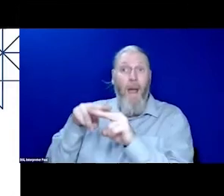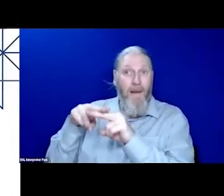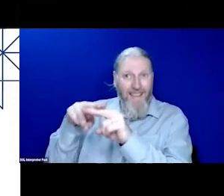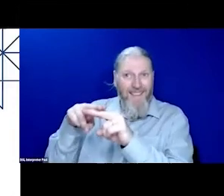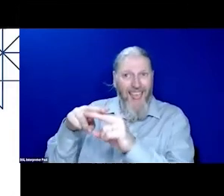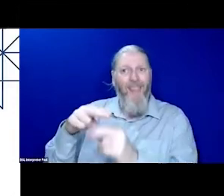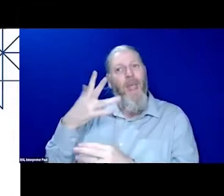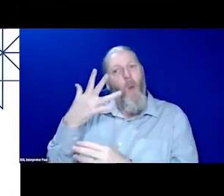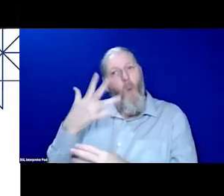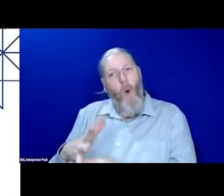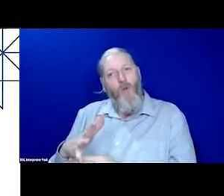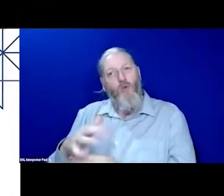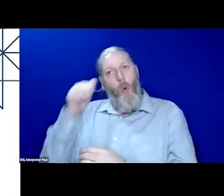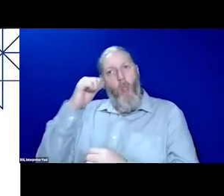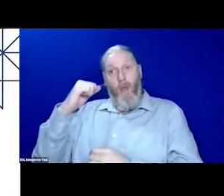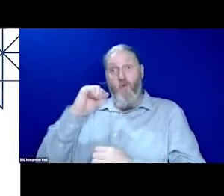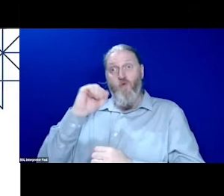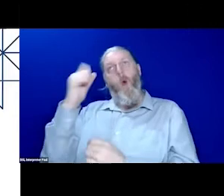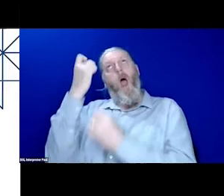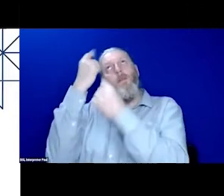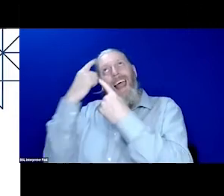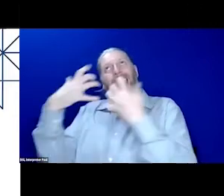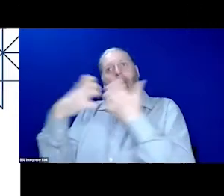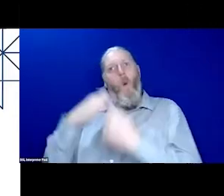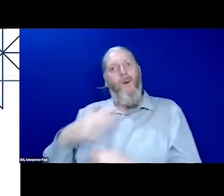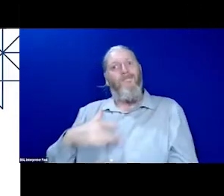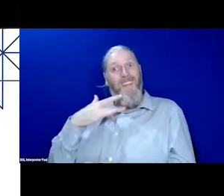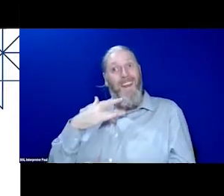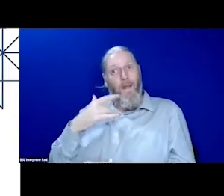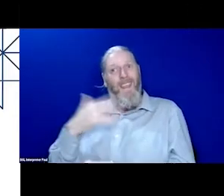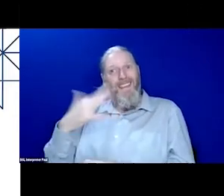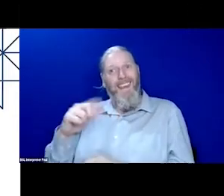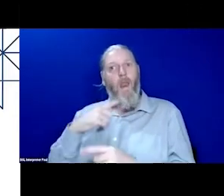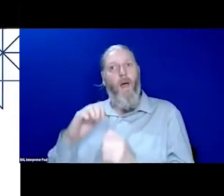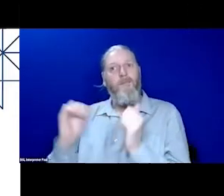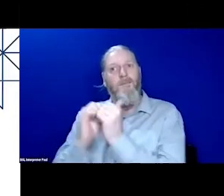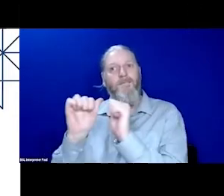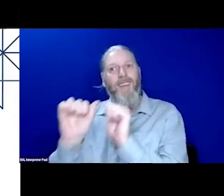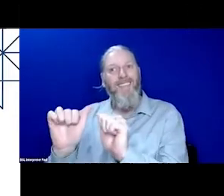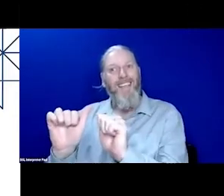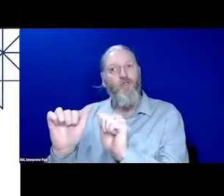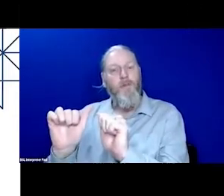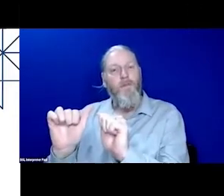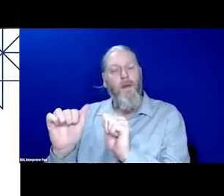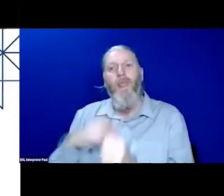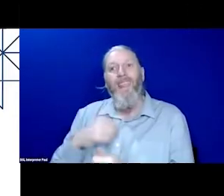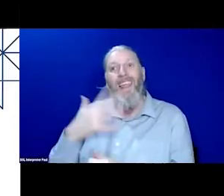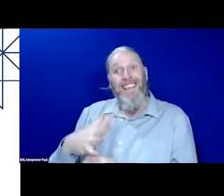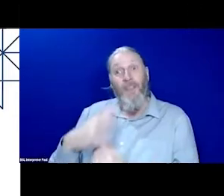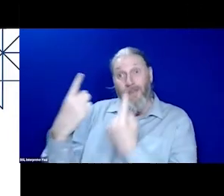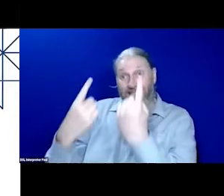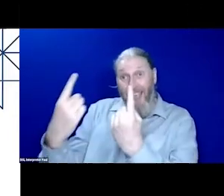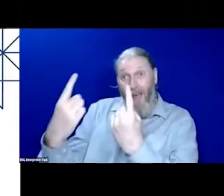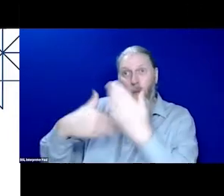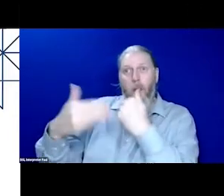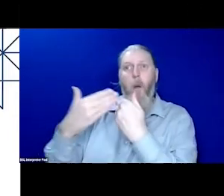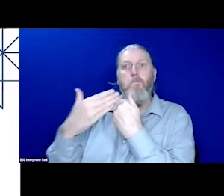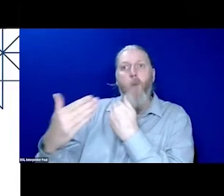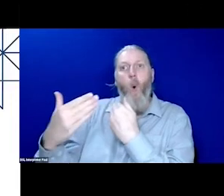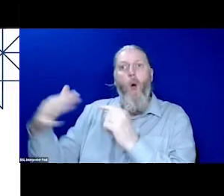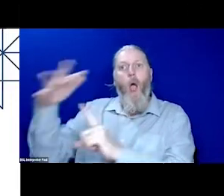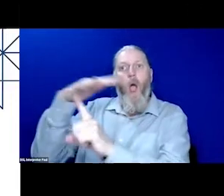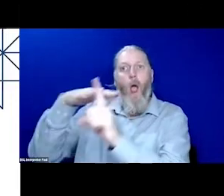climate distress. They want you to be climate aware, to continue to learn and talk about these issues